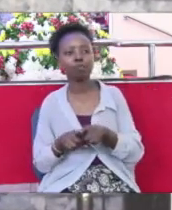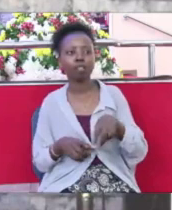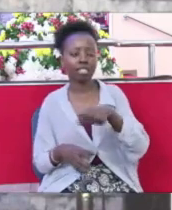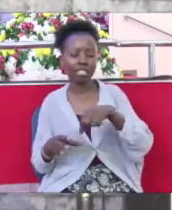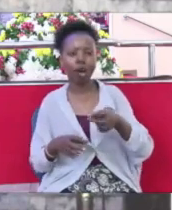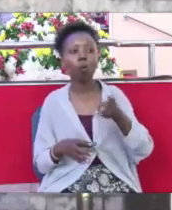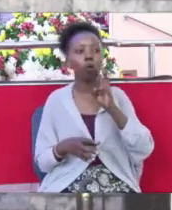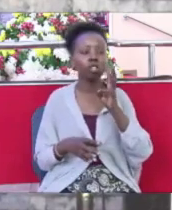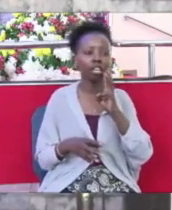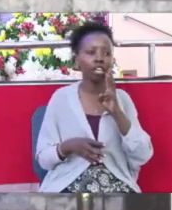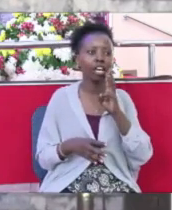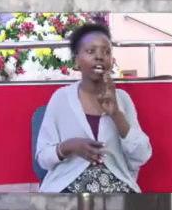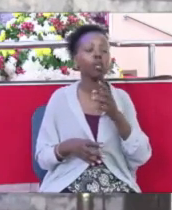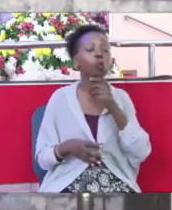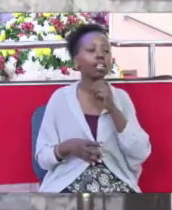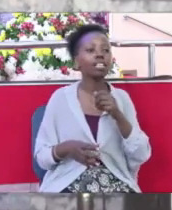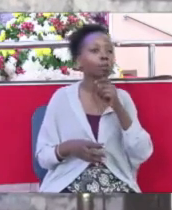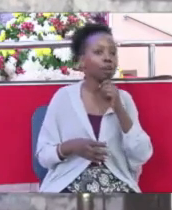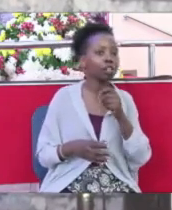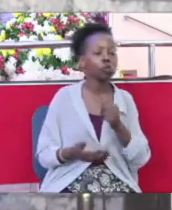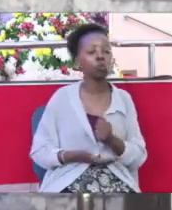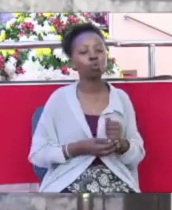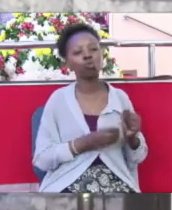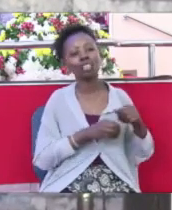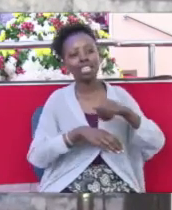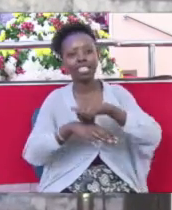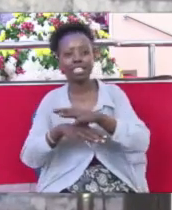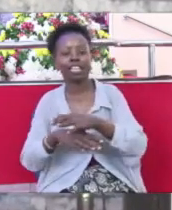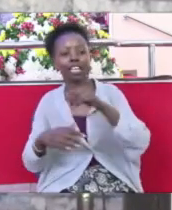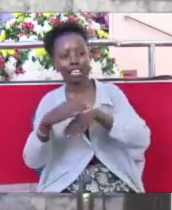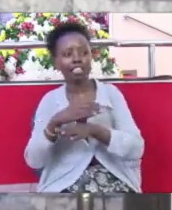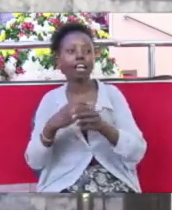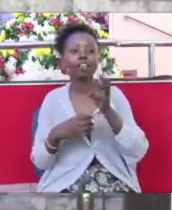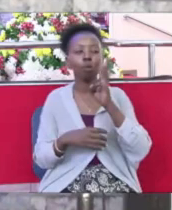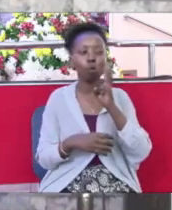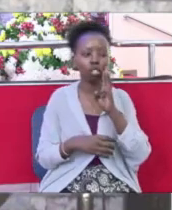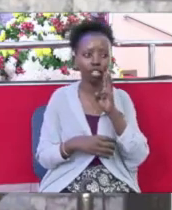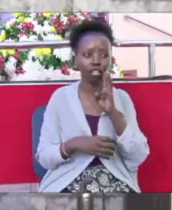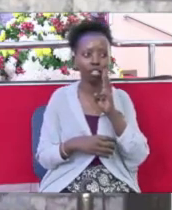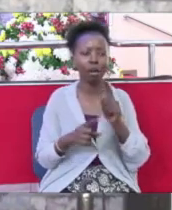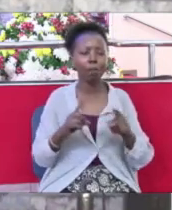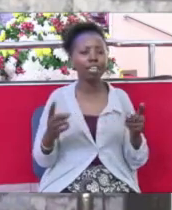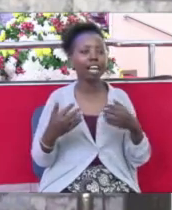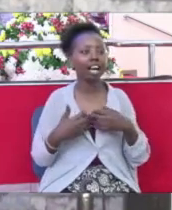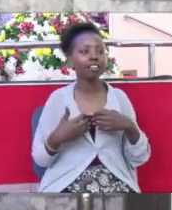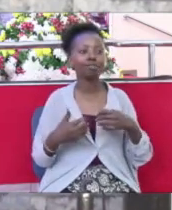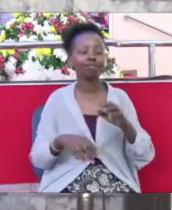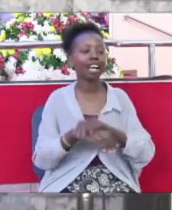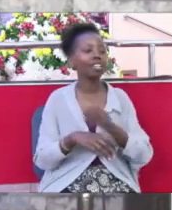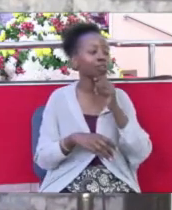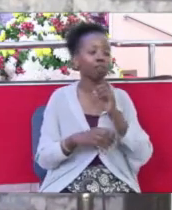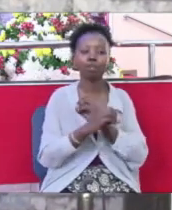had someone to throw them in the pool, was thrown there.